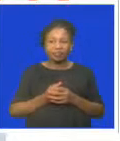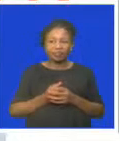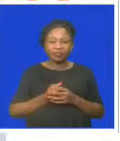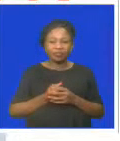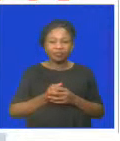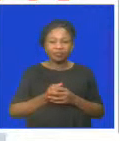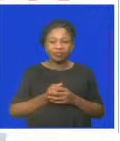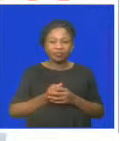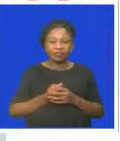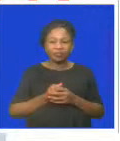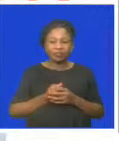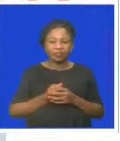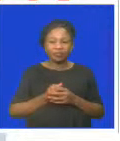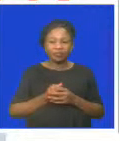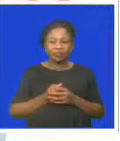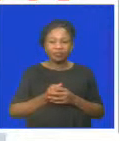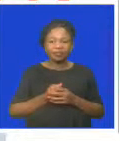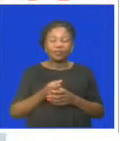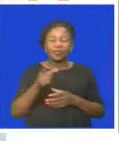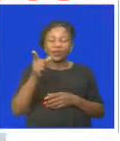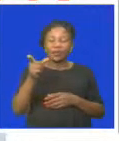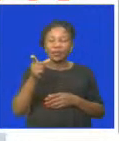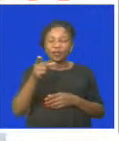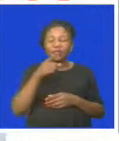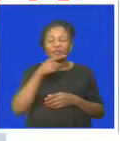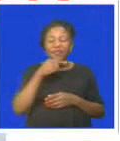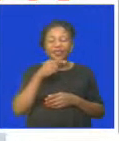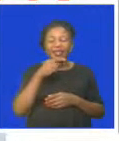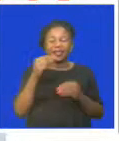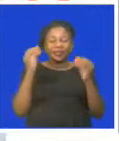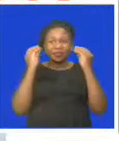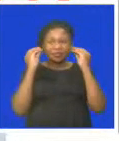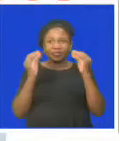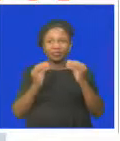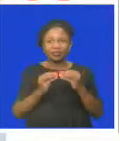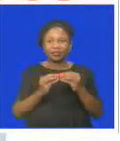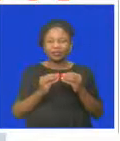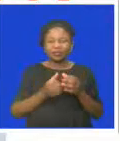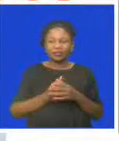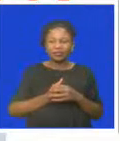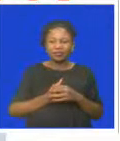learner. That man is a doctor. This picture.